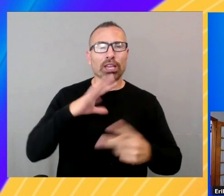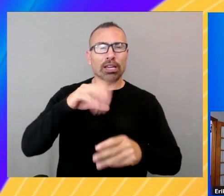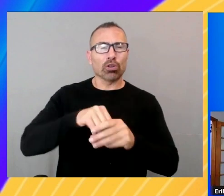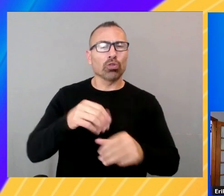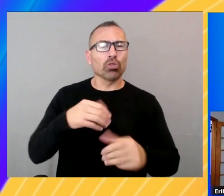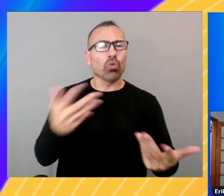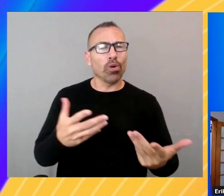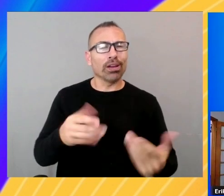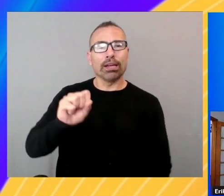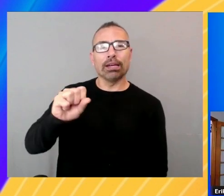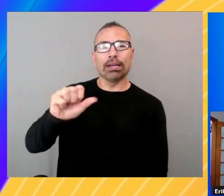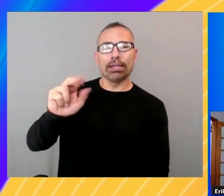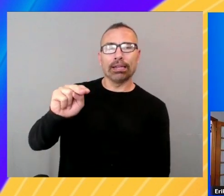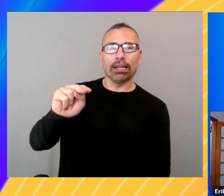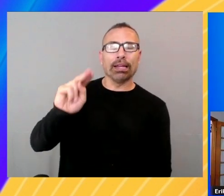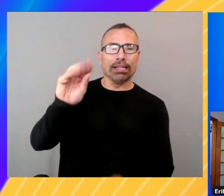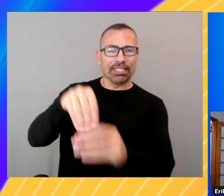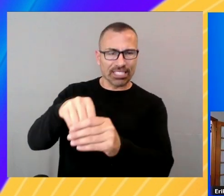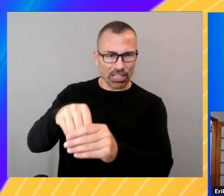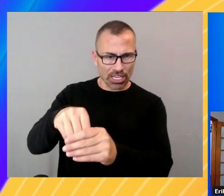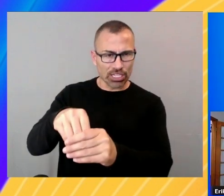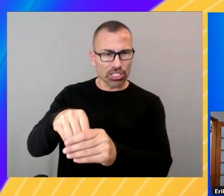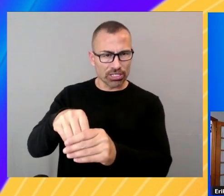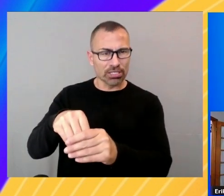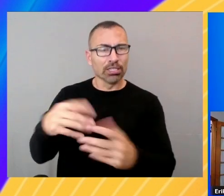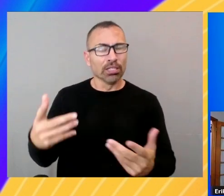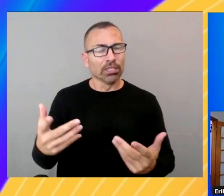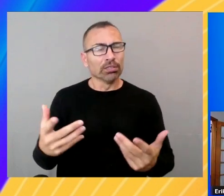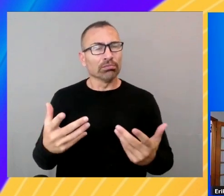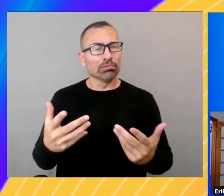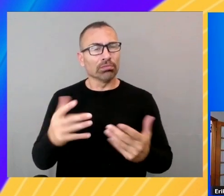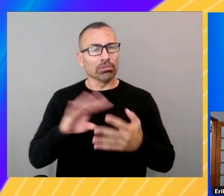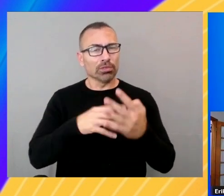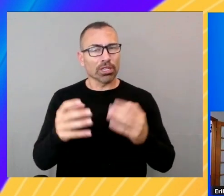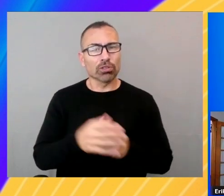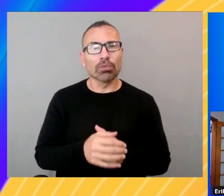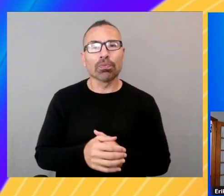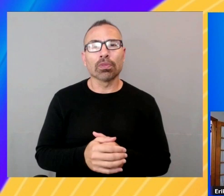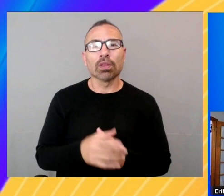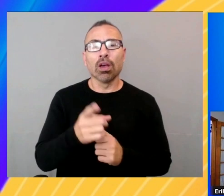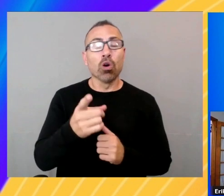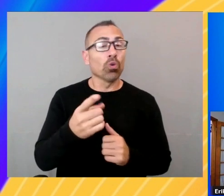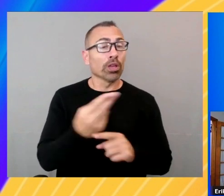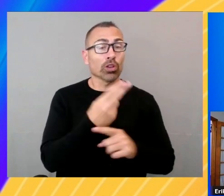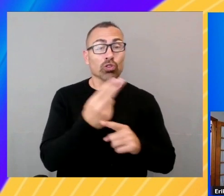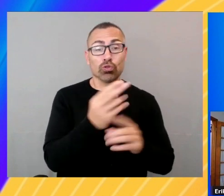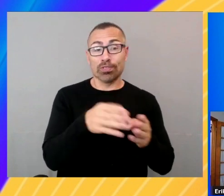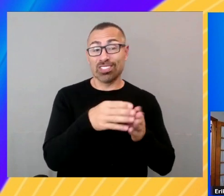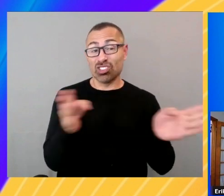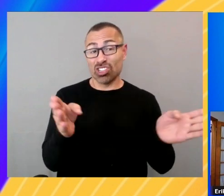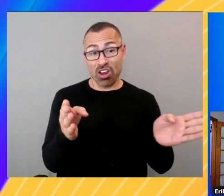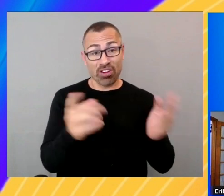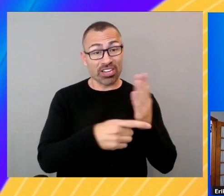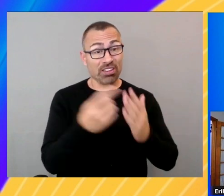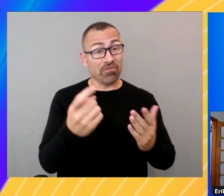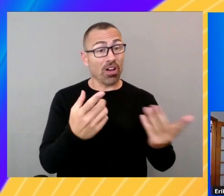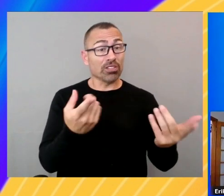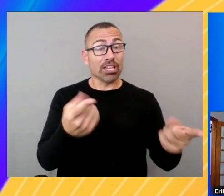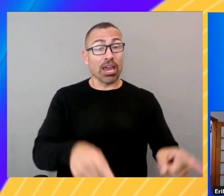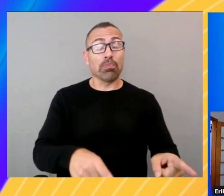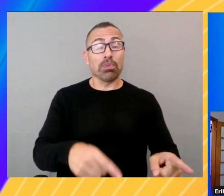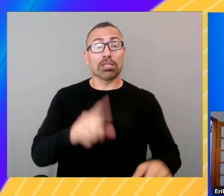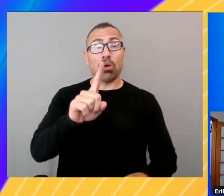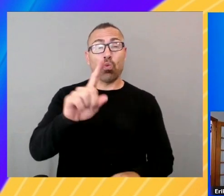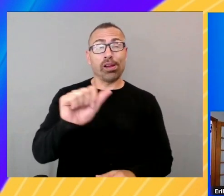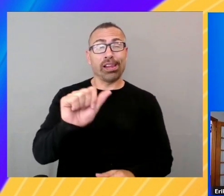for both of these, we can either go with the generic defaults of performing a patch scan at 1 a.m. UTC, or for the install